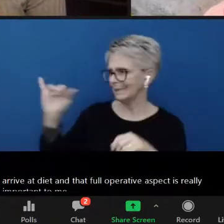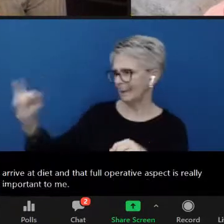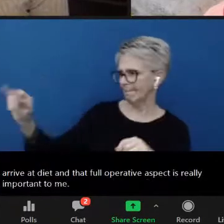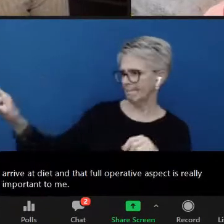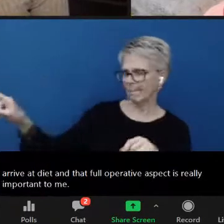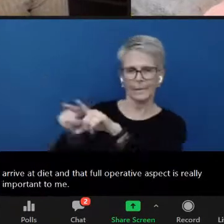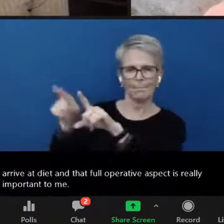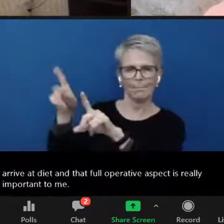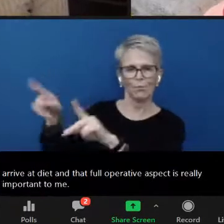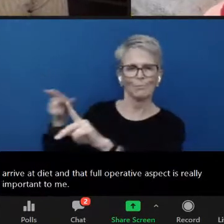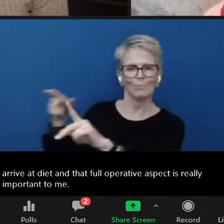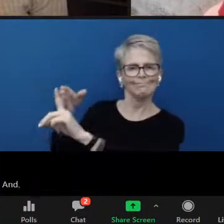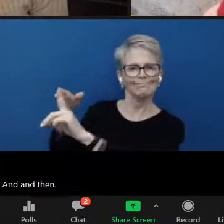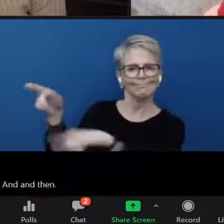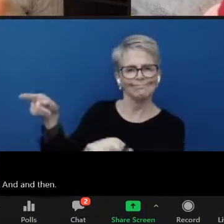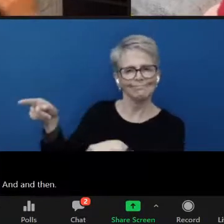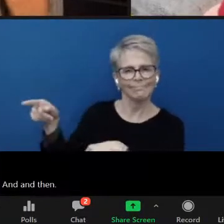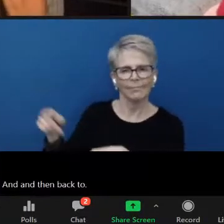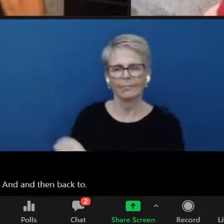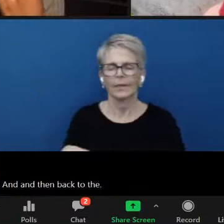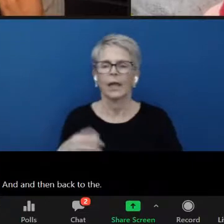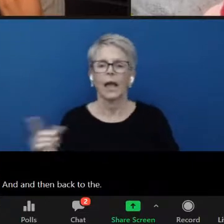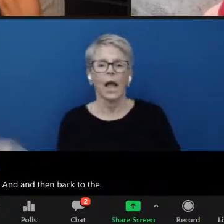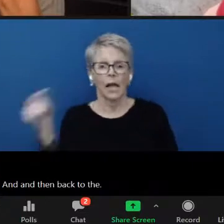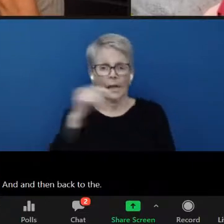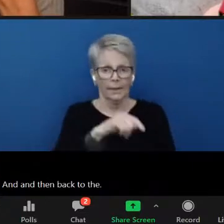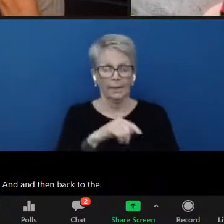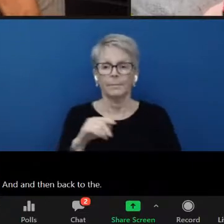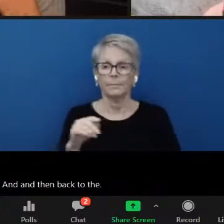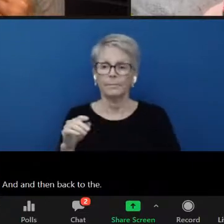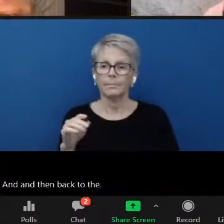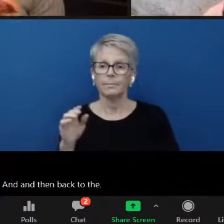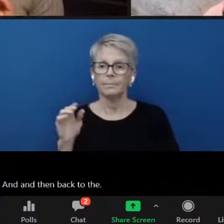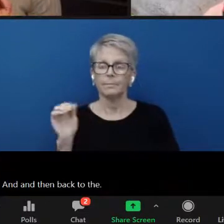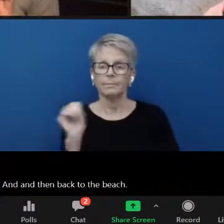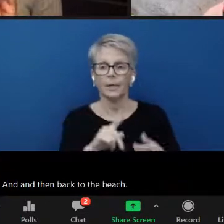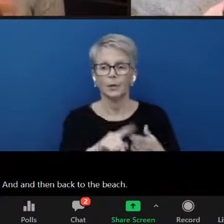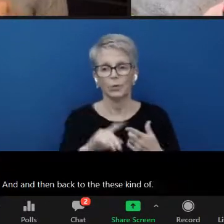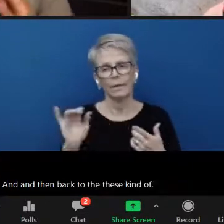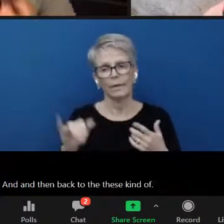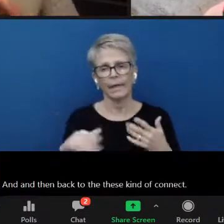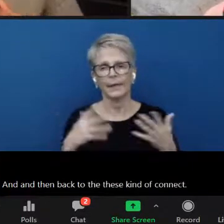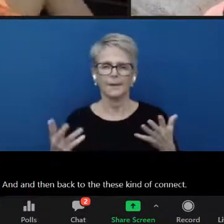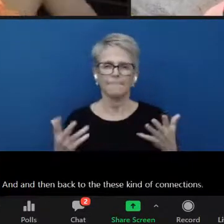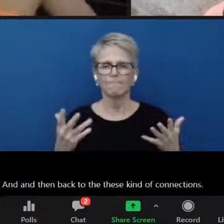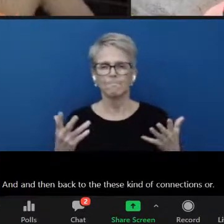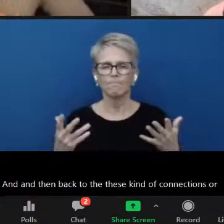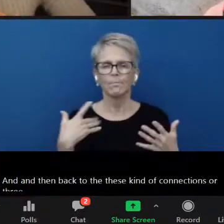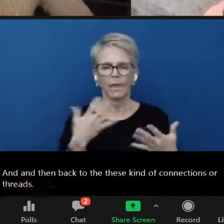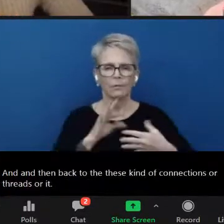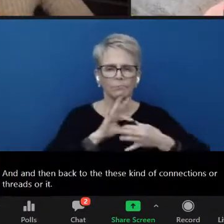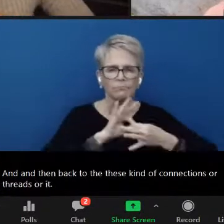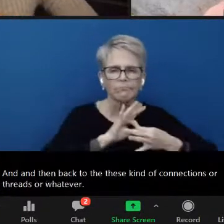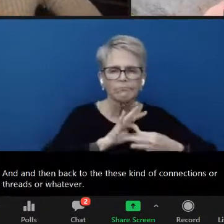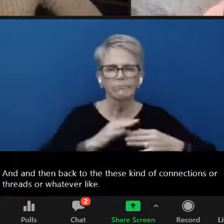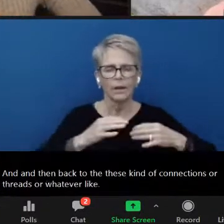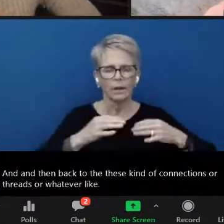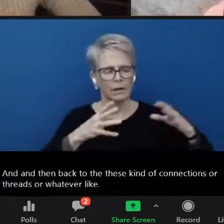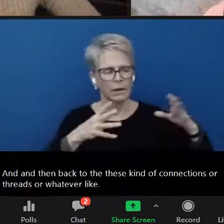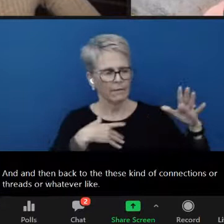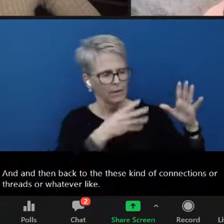me. And then back to the these kind of connections or threads or whatever, like